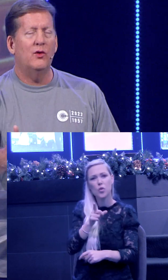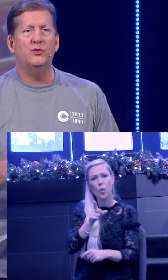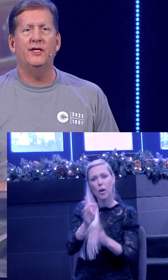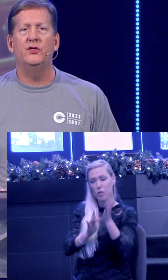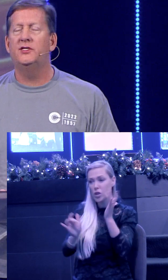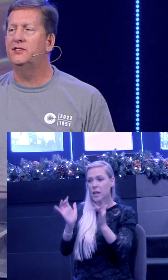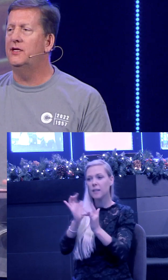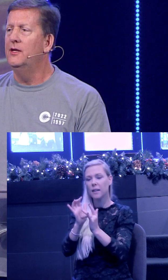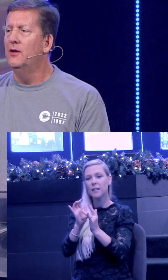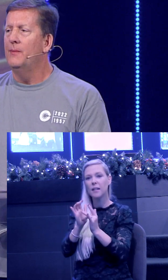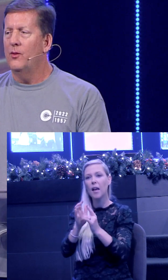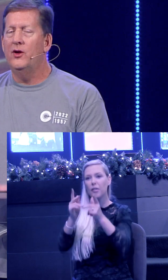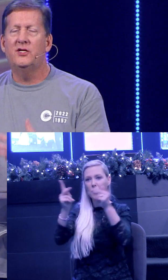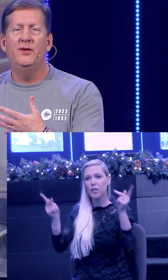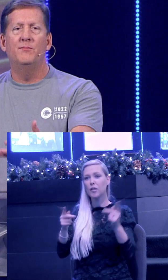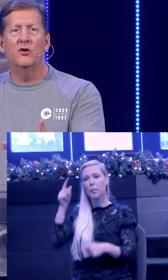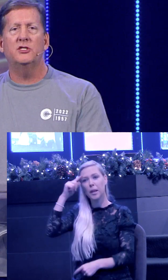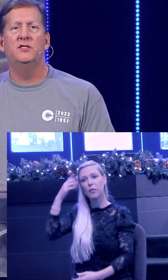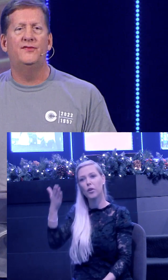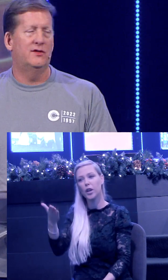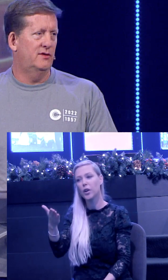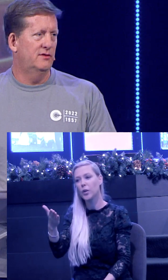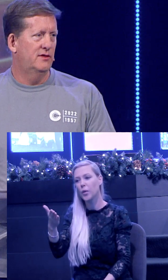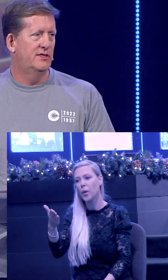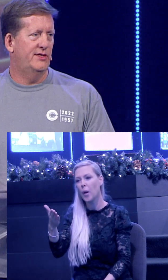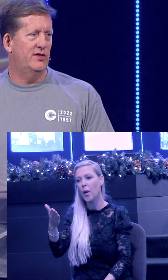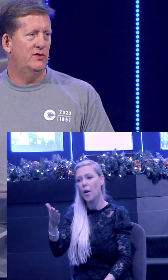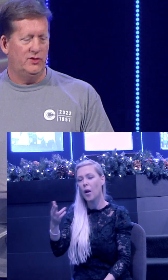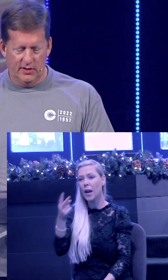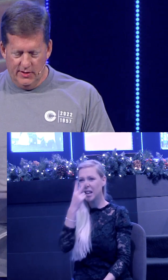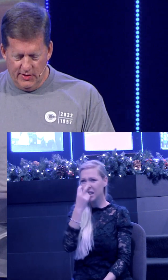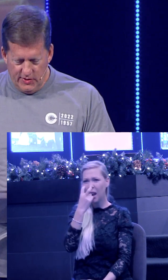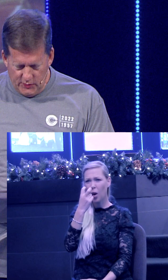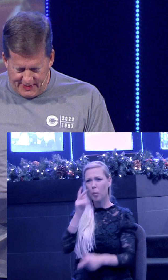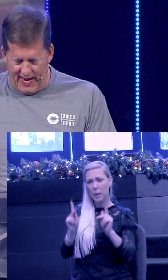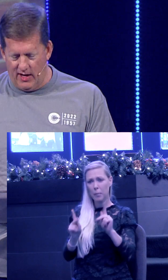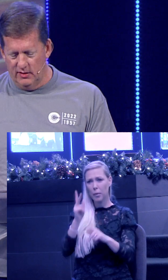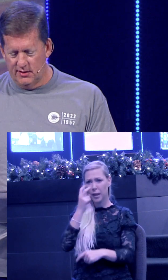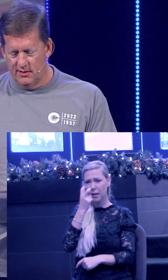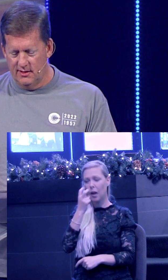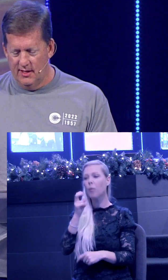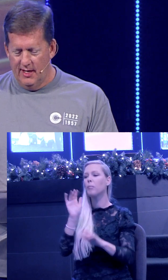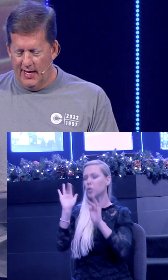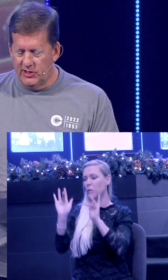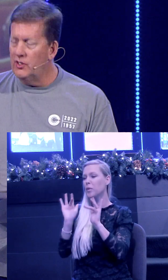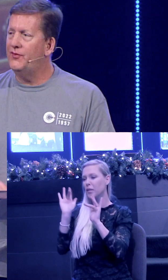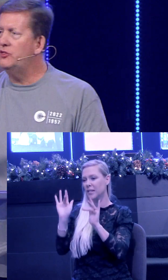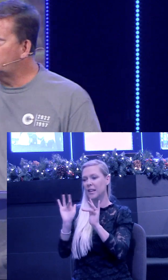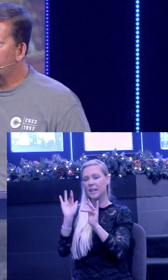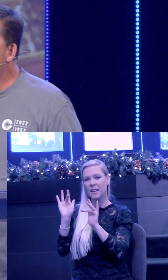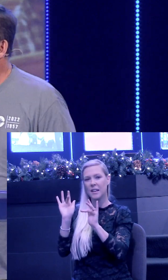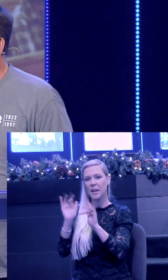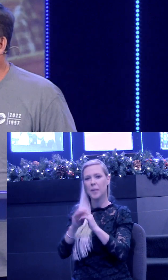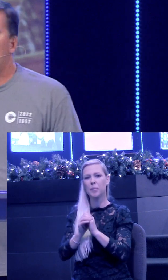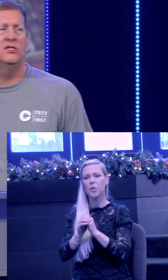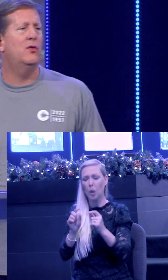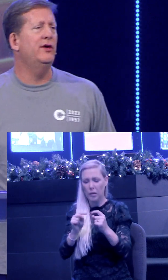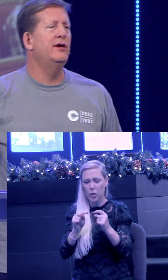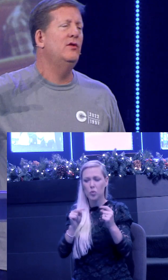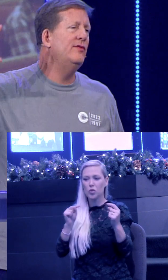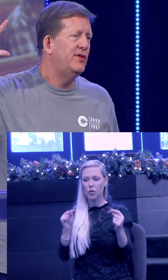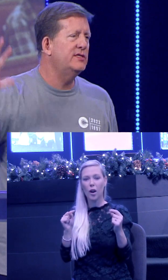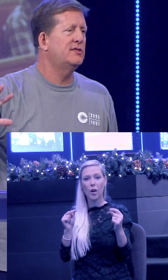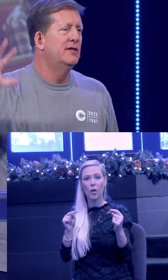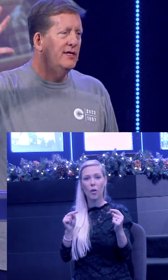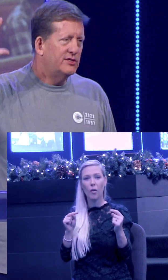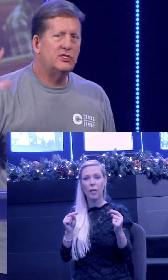And Jude 1:22 says that we are to be merciful to those who doubt. And so if you struggle, then I just want you